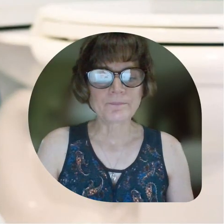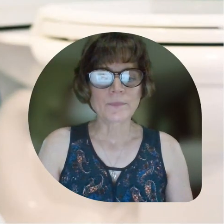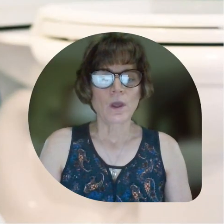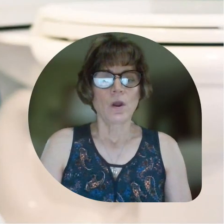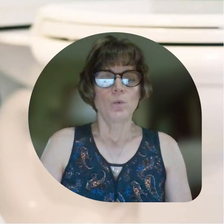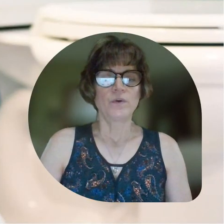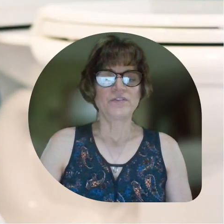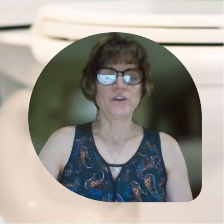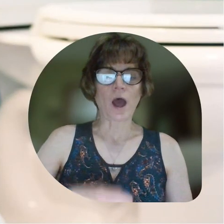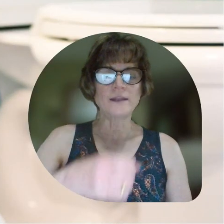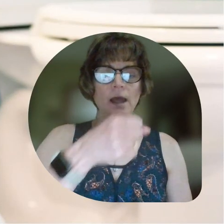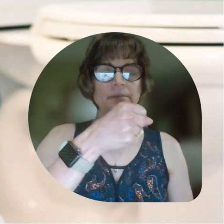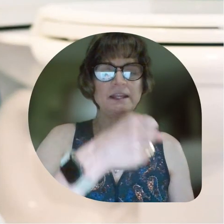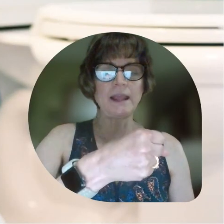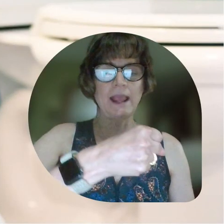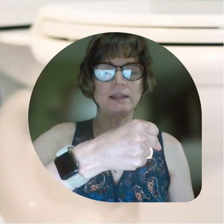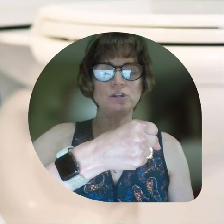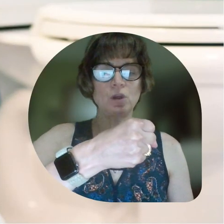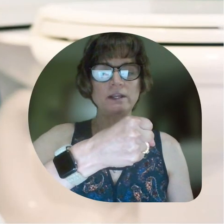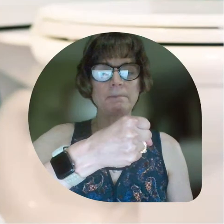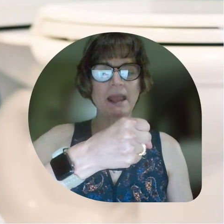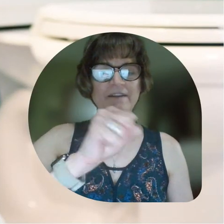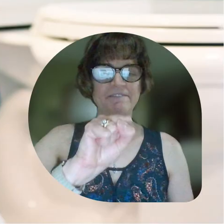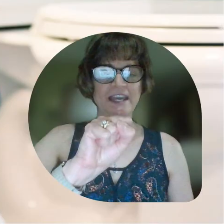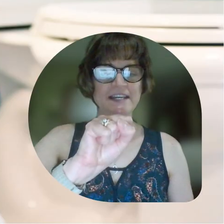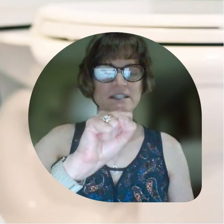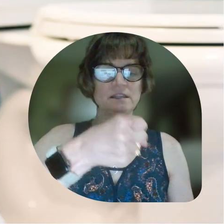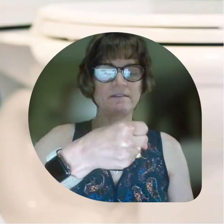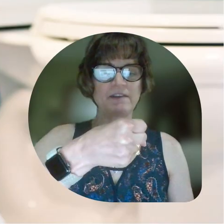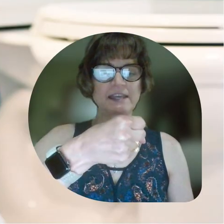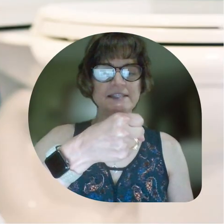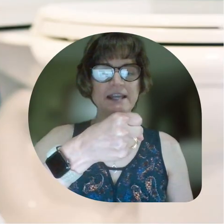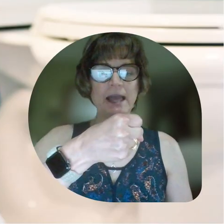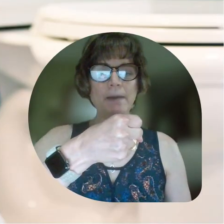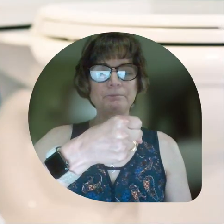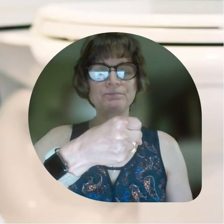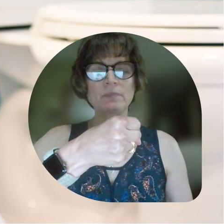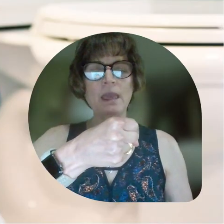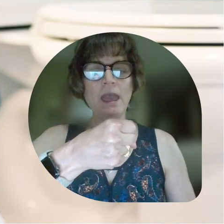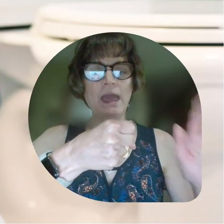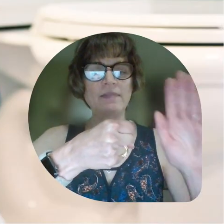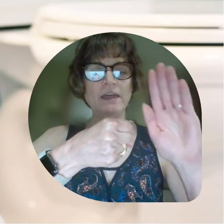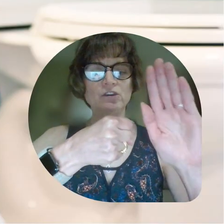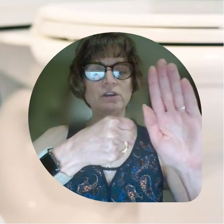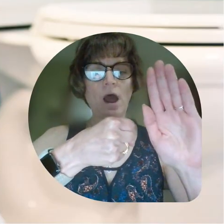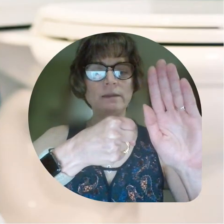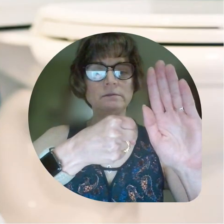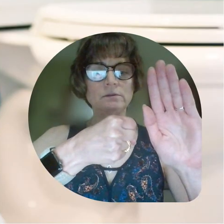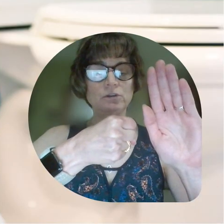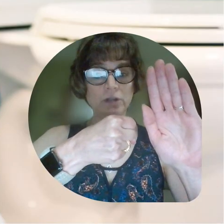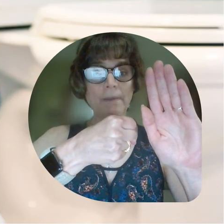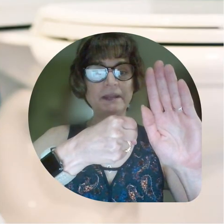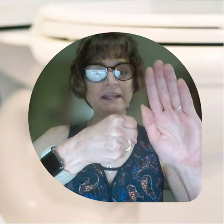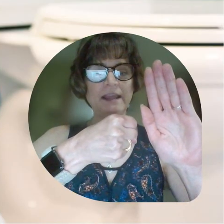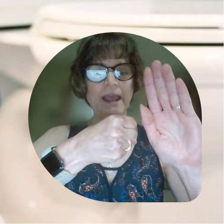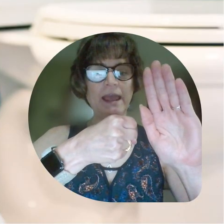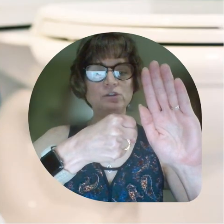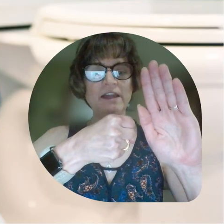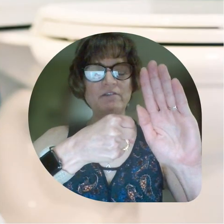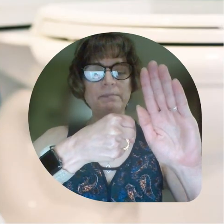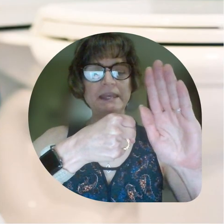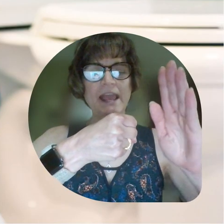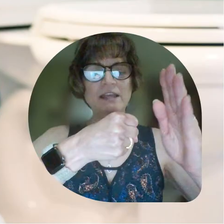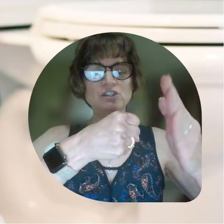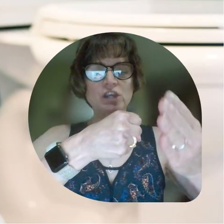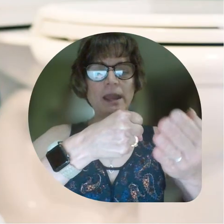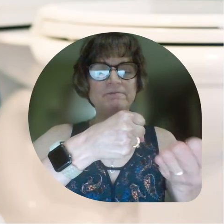Wipe. With your non-dominant hand, you're going to make a fist facing up. And then your dominant hand, you're going to